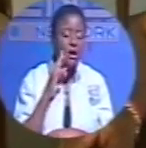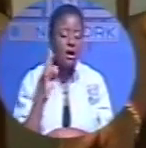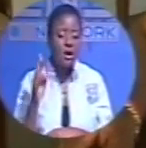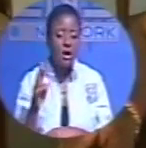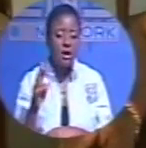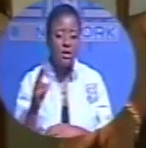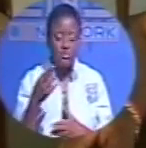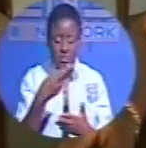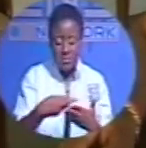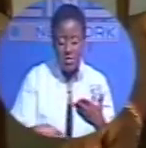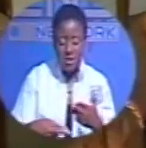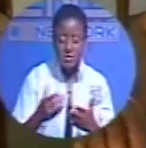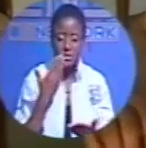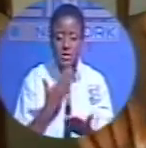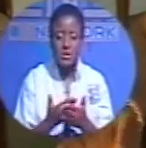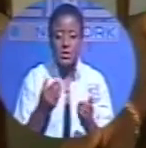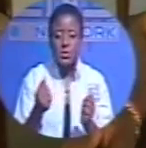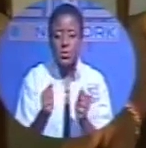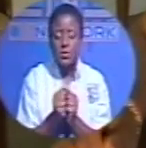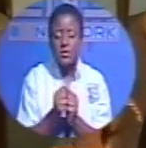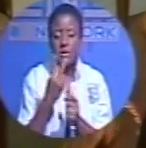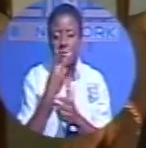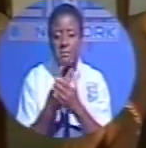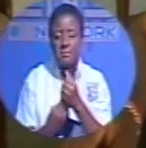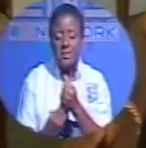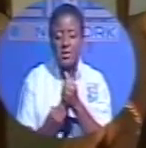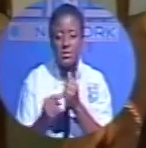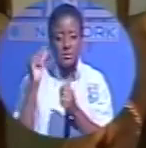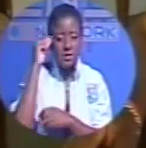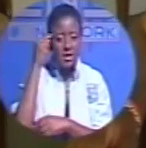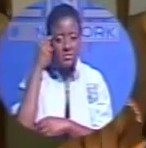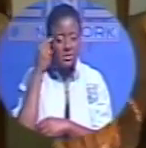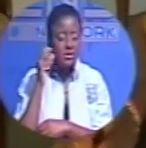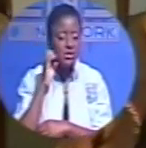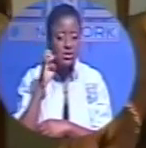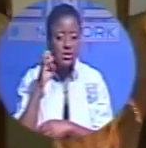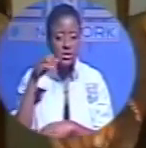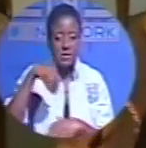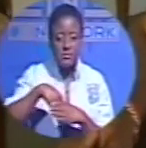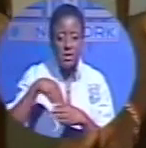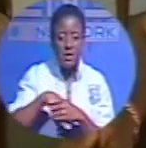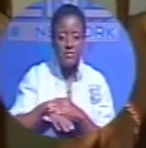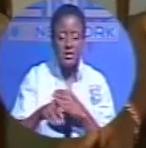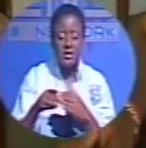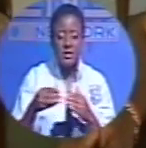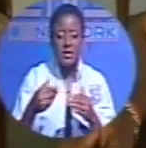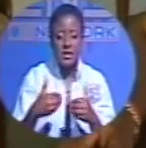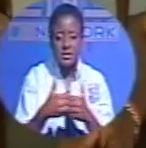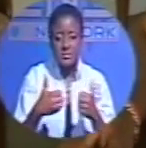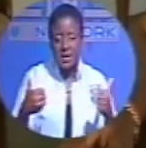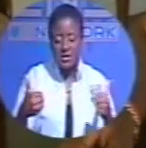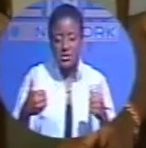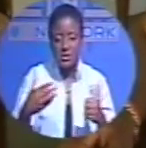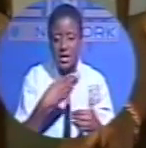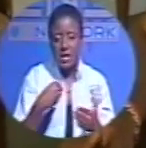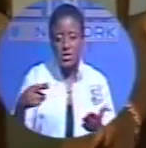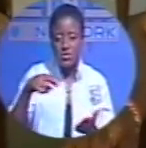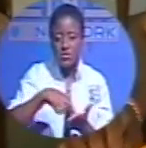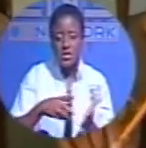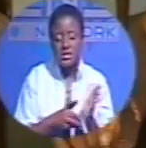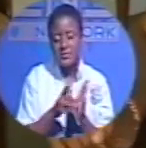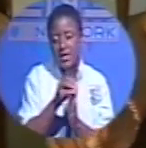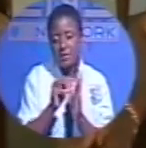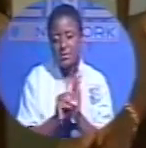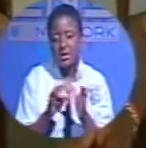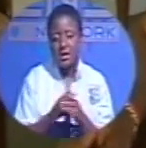both governments. She's involved intimately with the expansion and the redevelopment of the hospital.